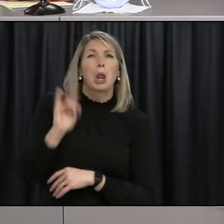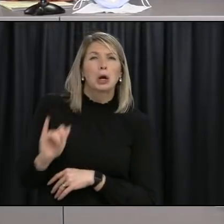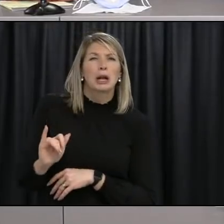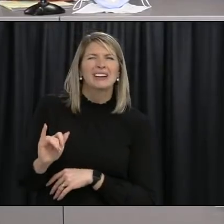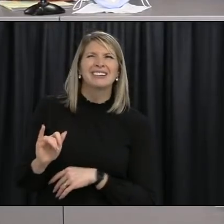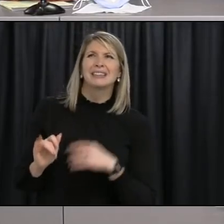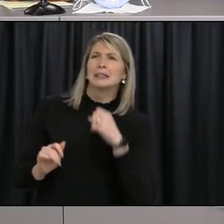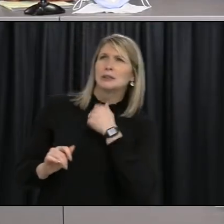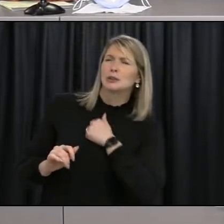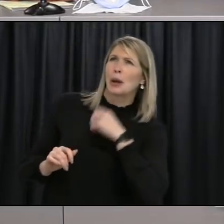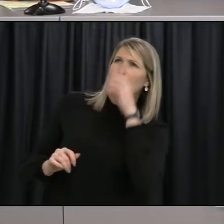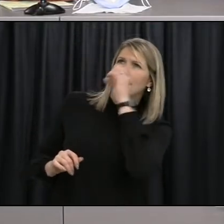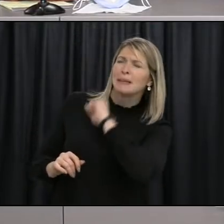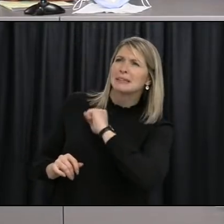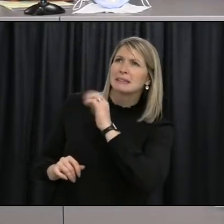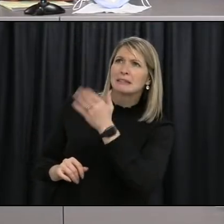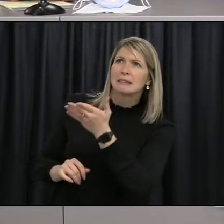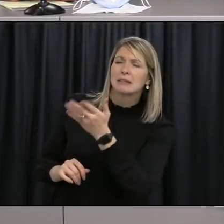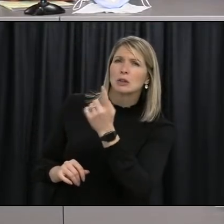I missed a little bit of that.